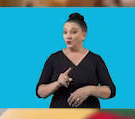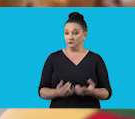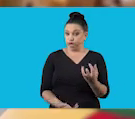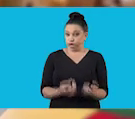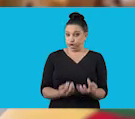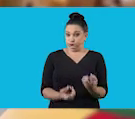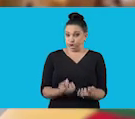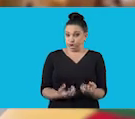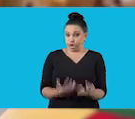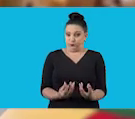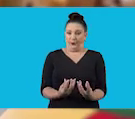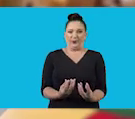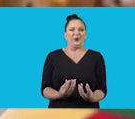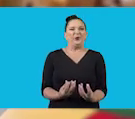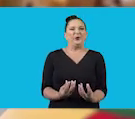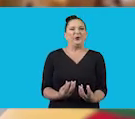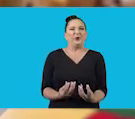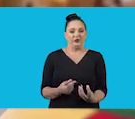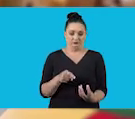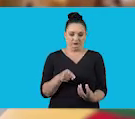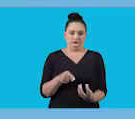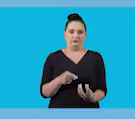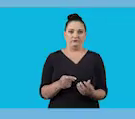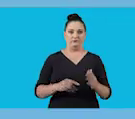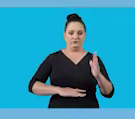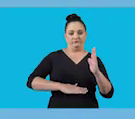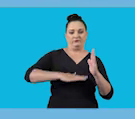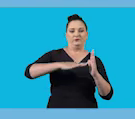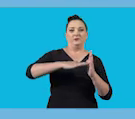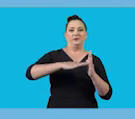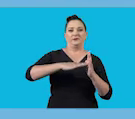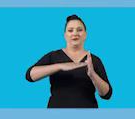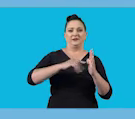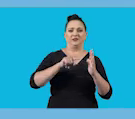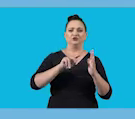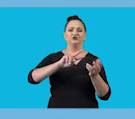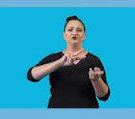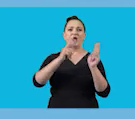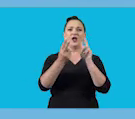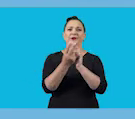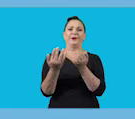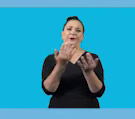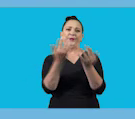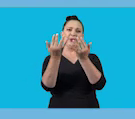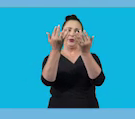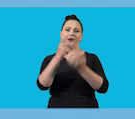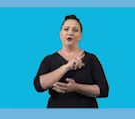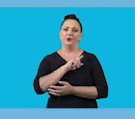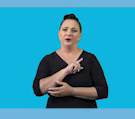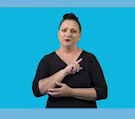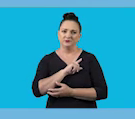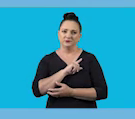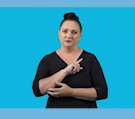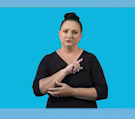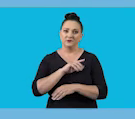adding heat onto that liquid, the water is going to turn into water vapor. Why? Because the particles